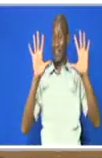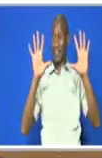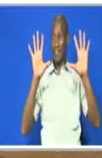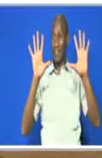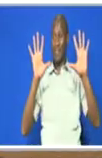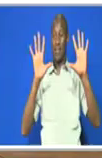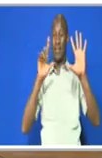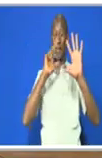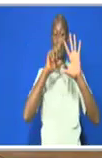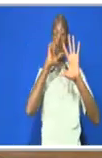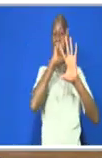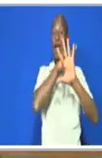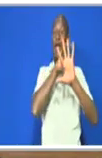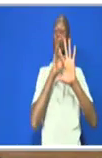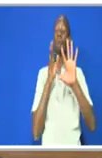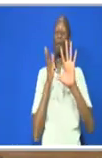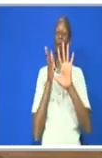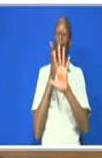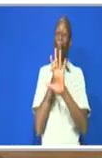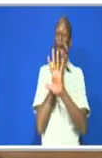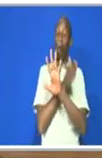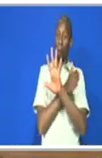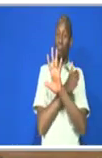counting backwards, and I go